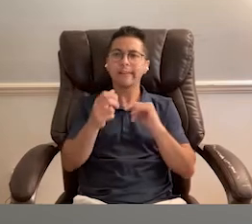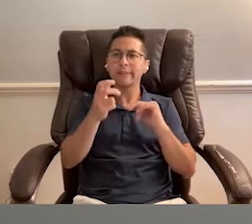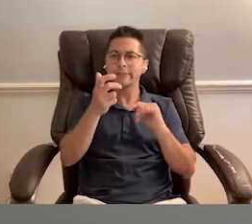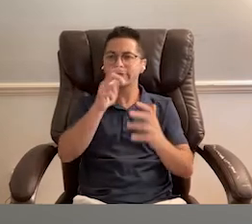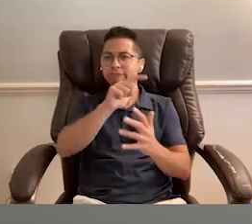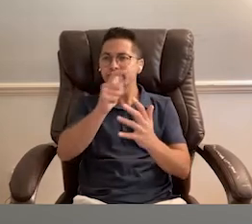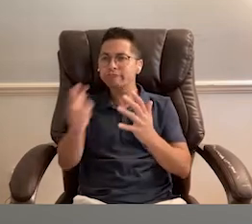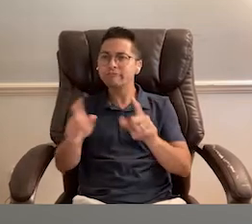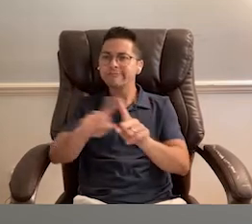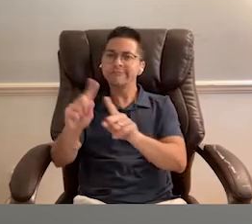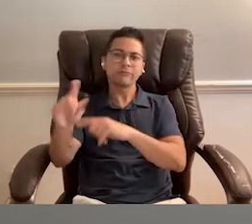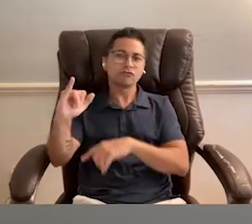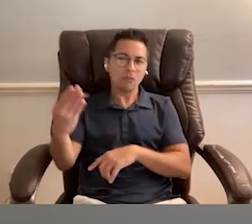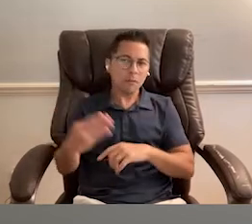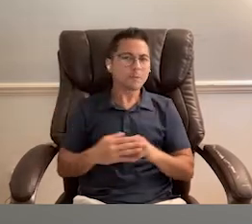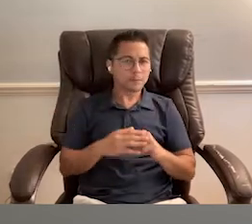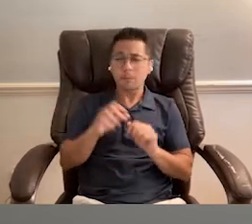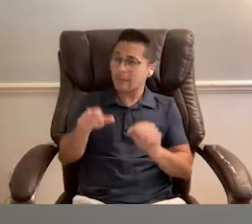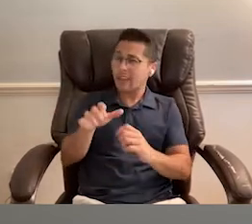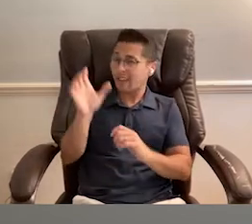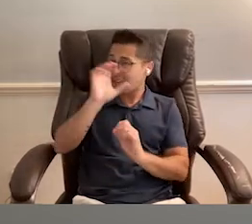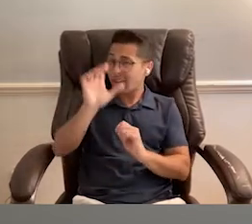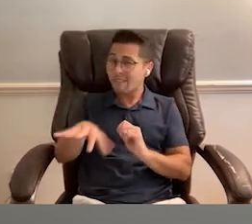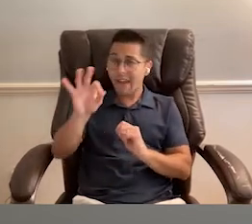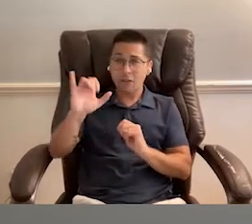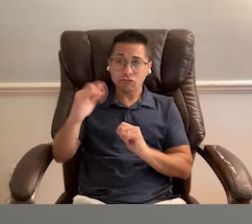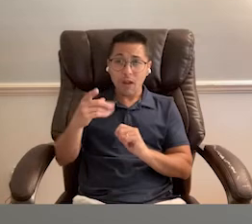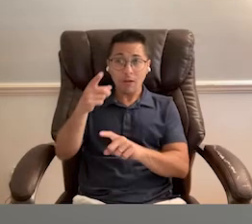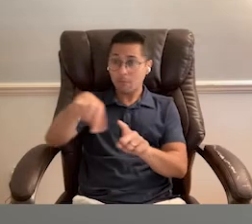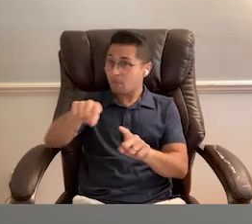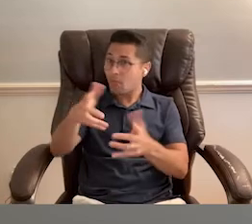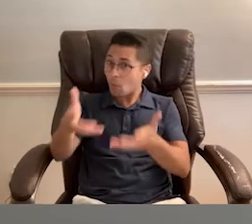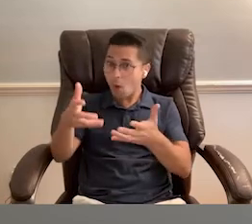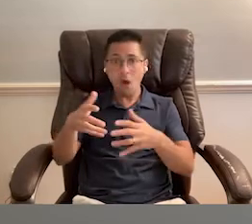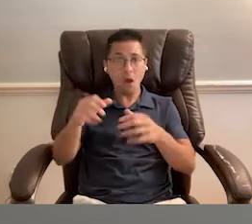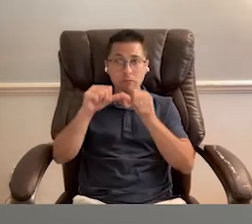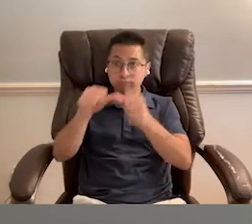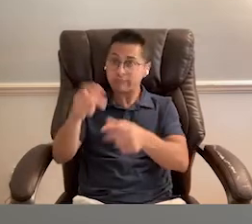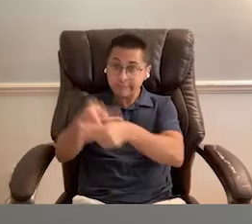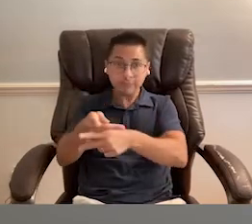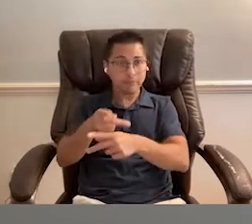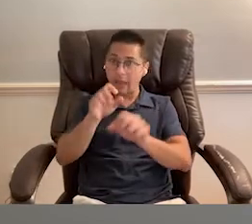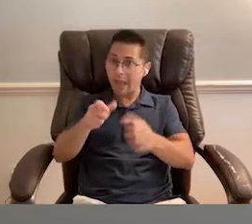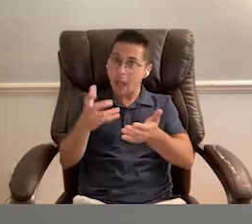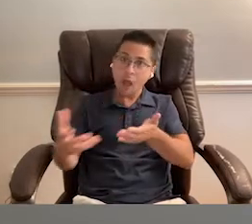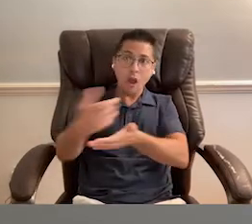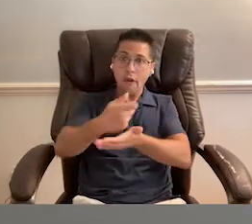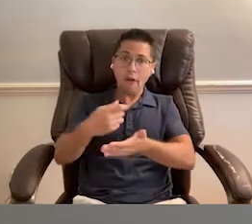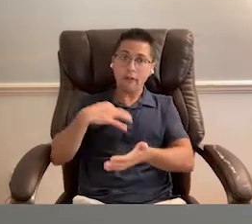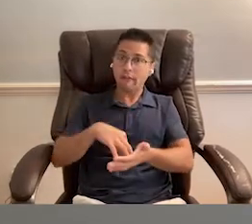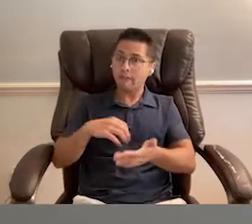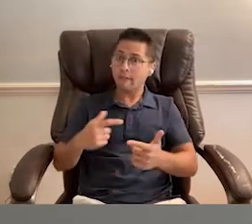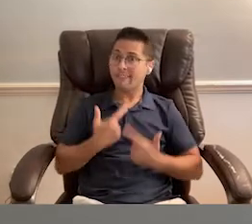so that that they can find the job they want, stick with it, and earn a living, basically.